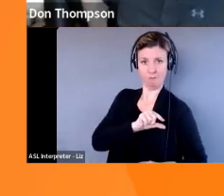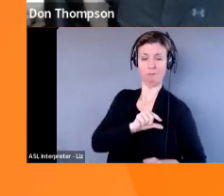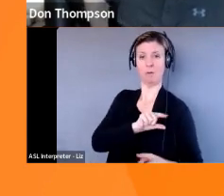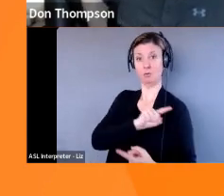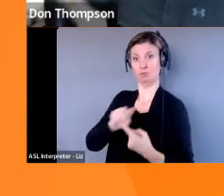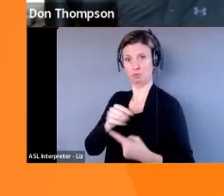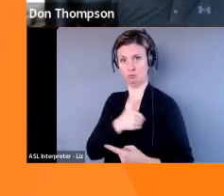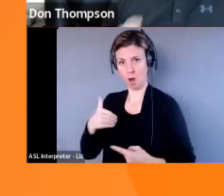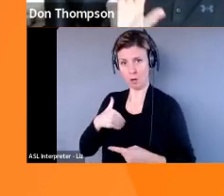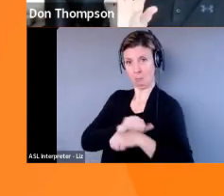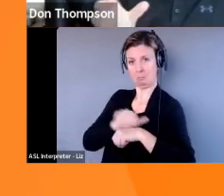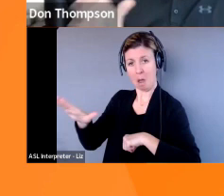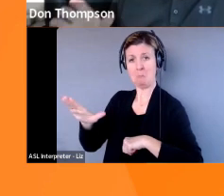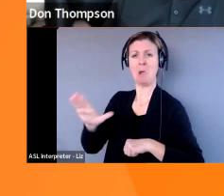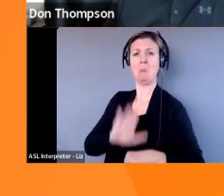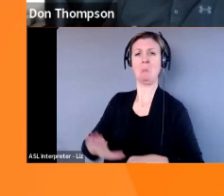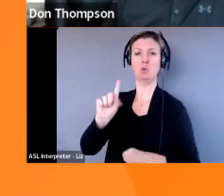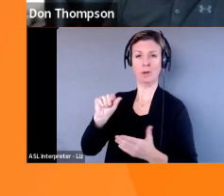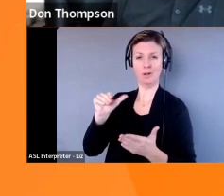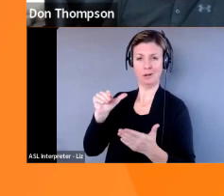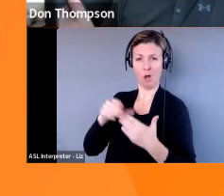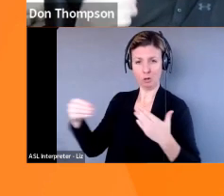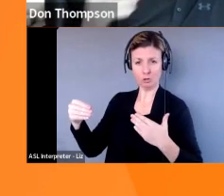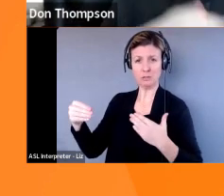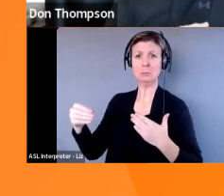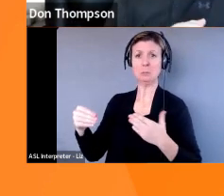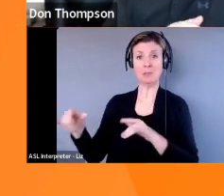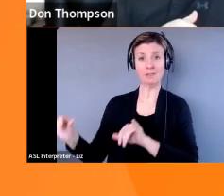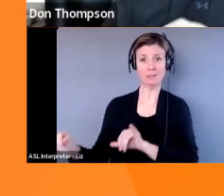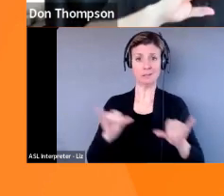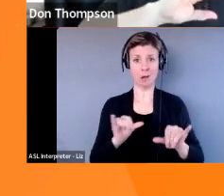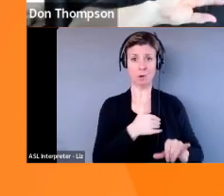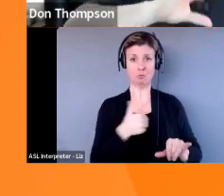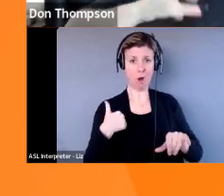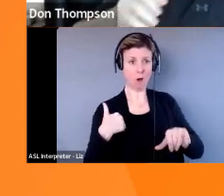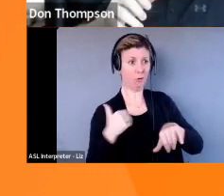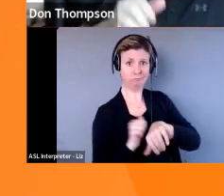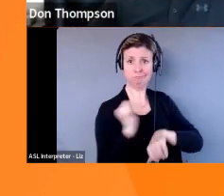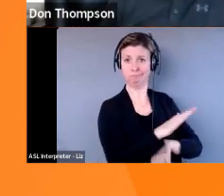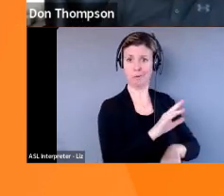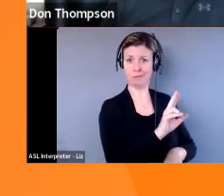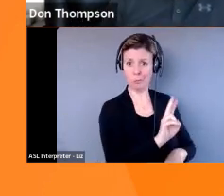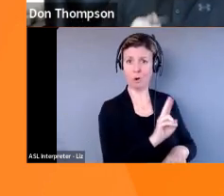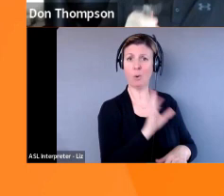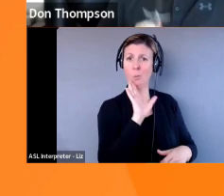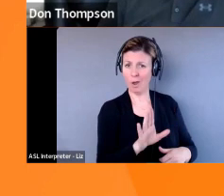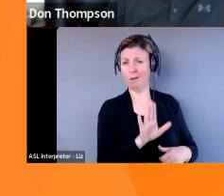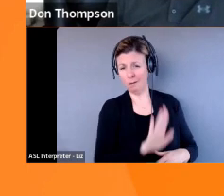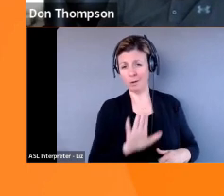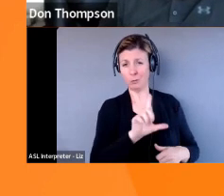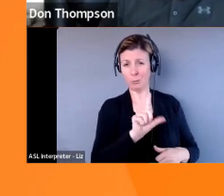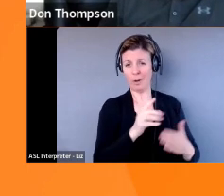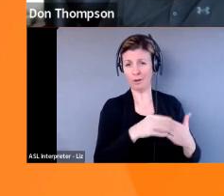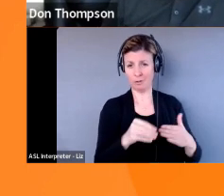probably $20 as well. So this fast free shipping with Amazon, yes, you pay a little bit for it in terms of your overall fee structure, but